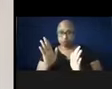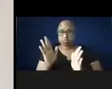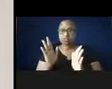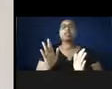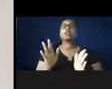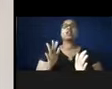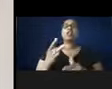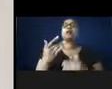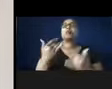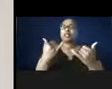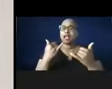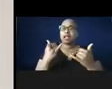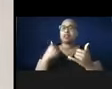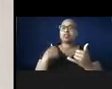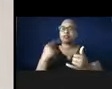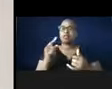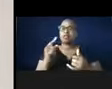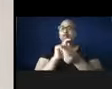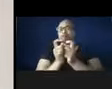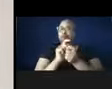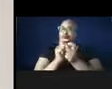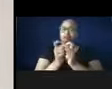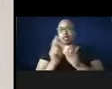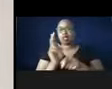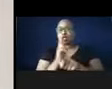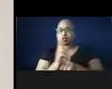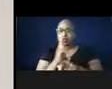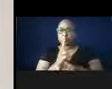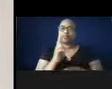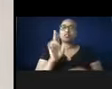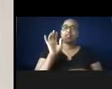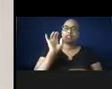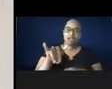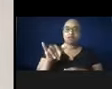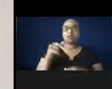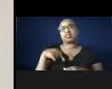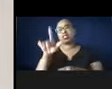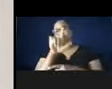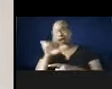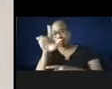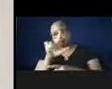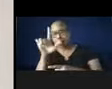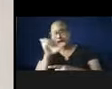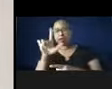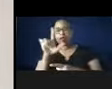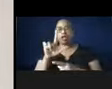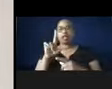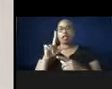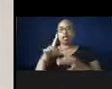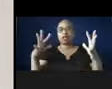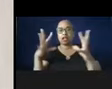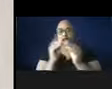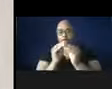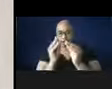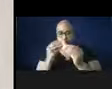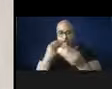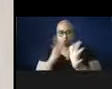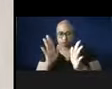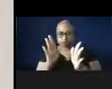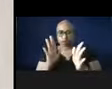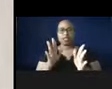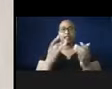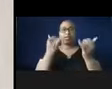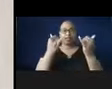This was outfitted as a library and a conference room for a number of years. And most recently, this space